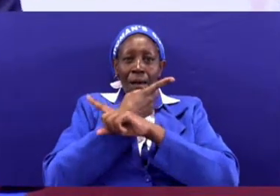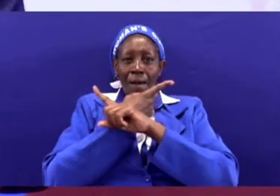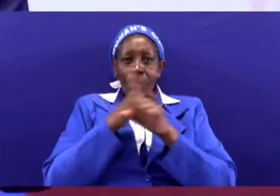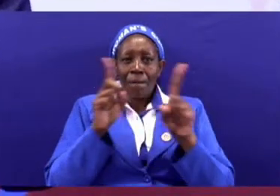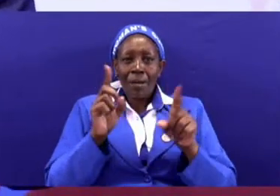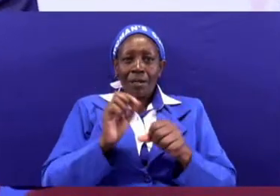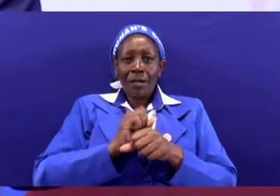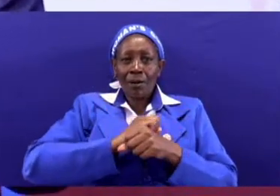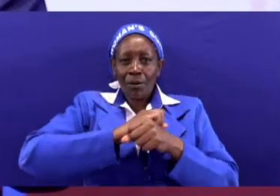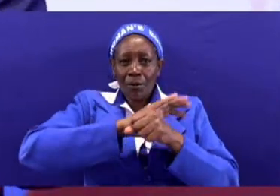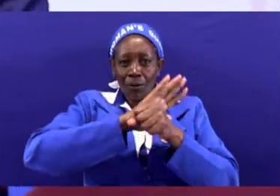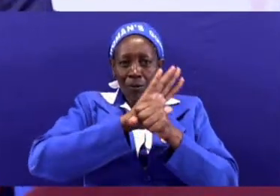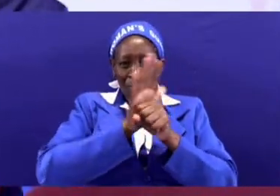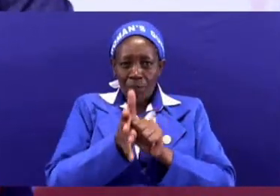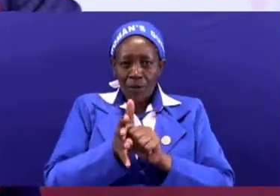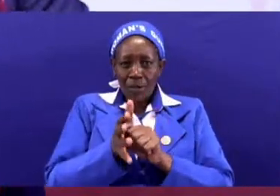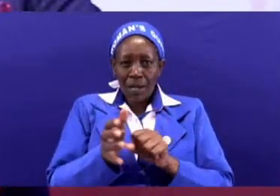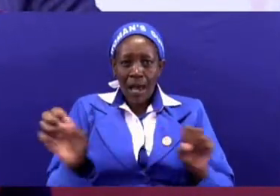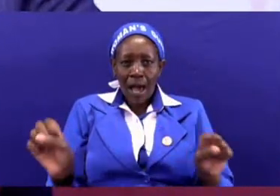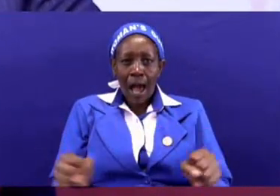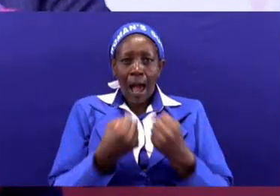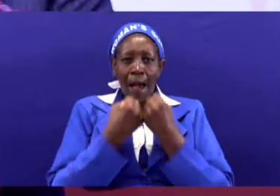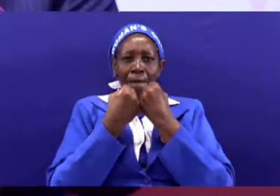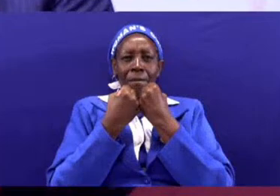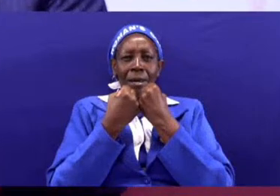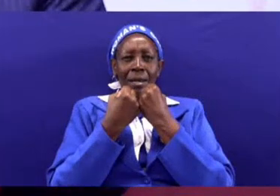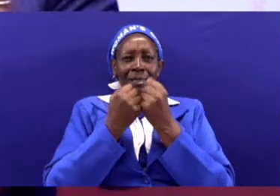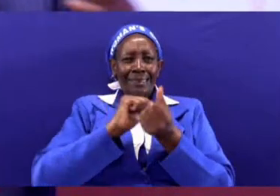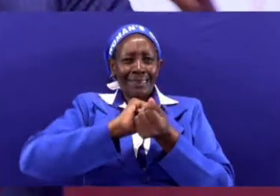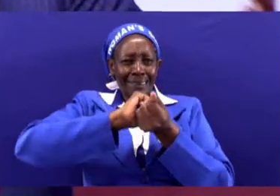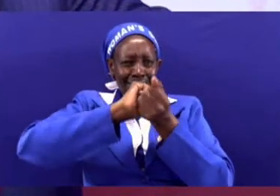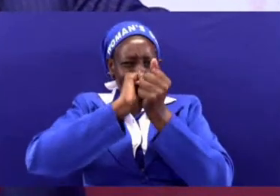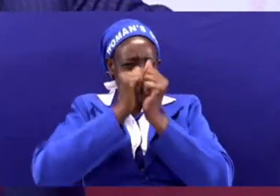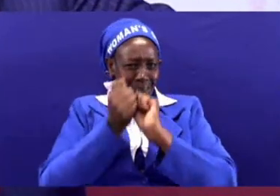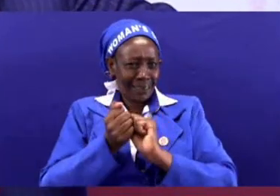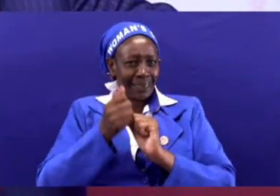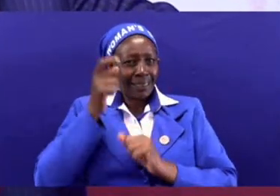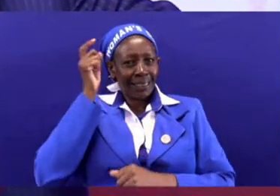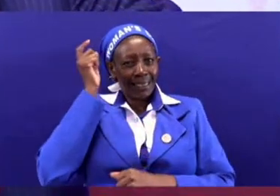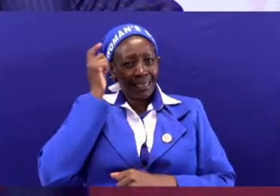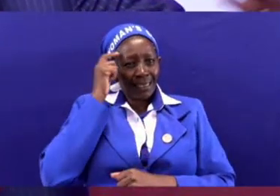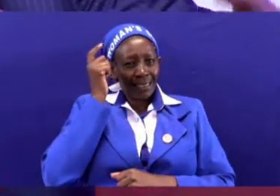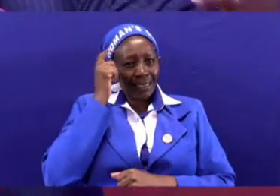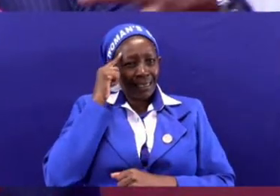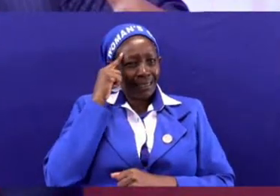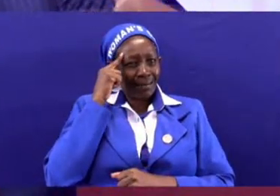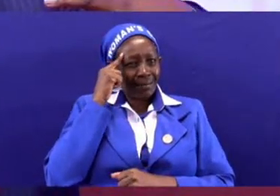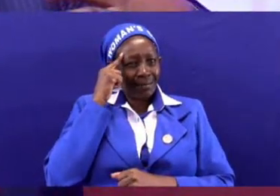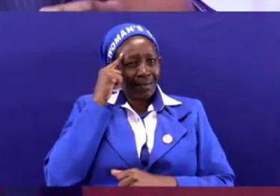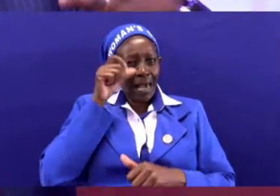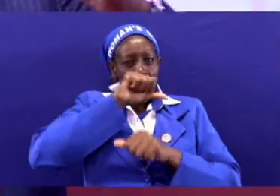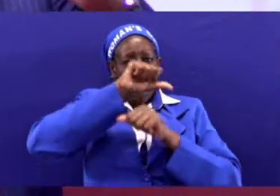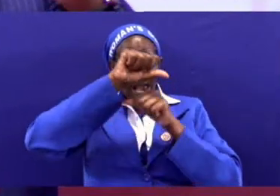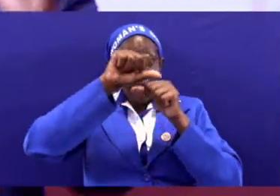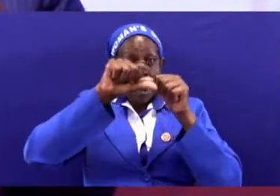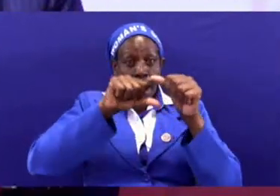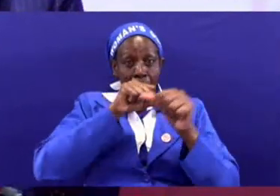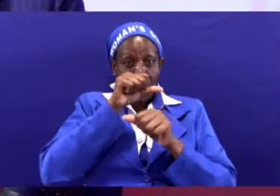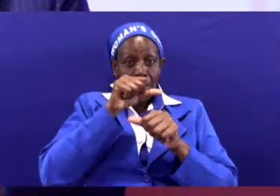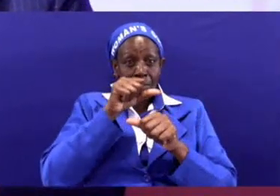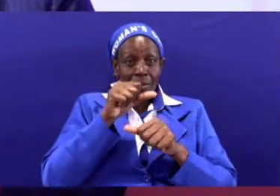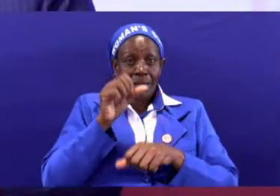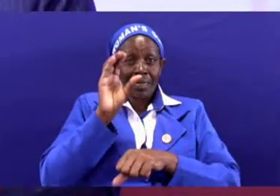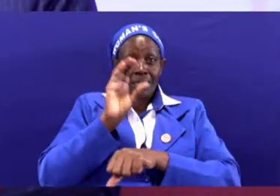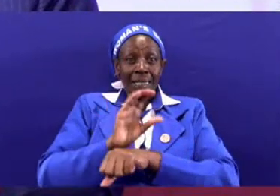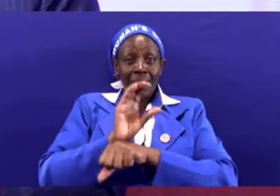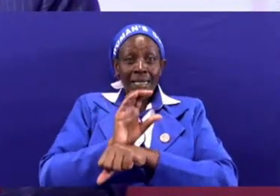did was to change our thinking a little bit, to think about, yes, the gathered model of church, but also the scattered